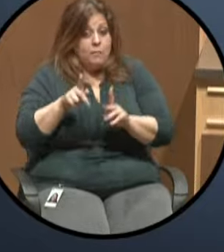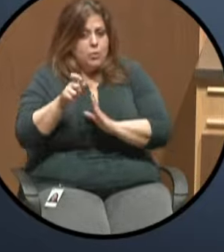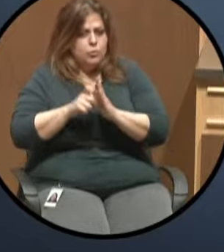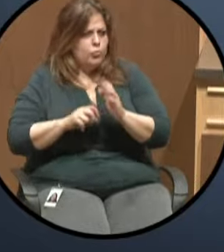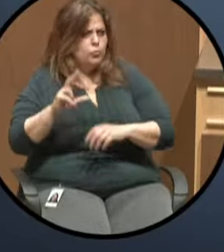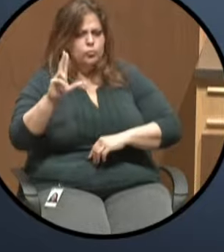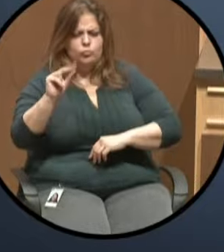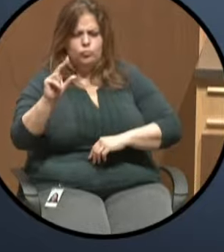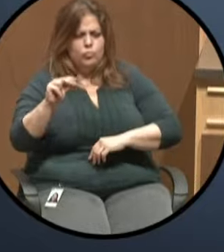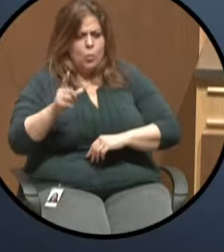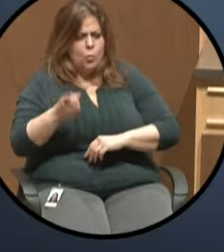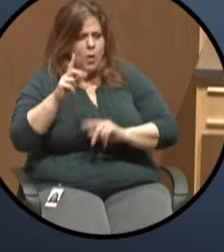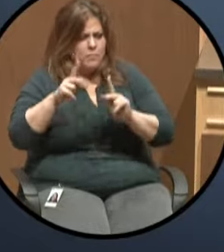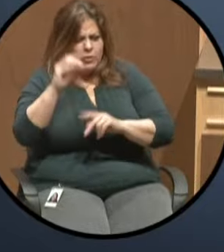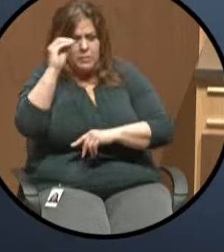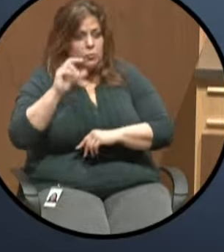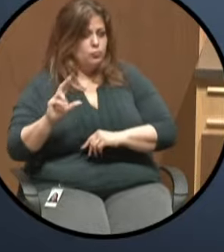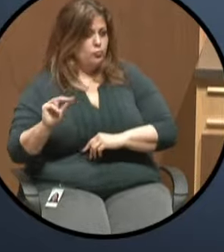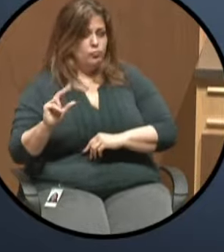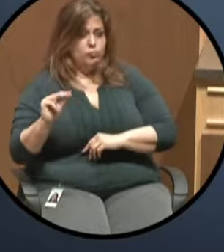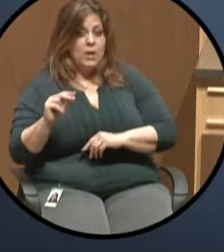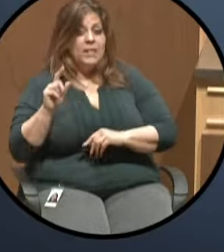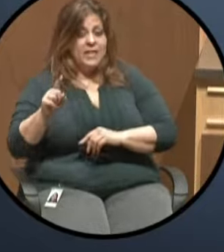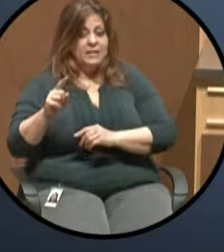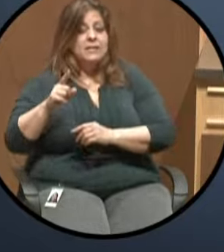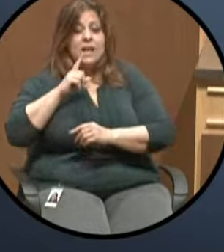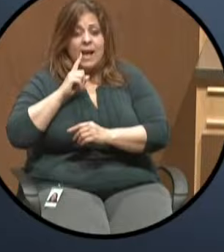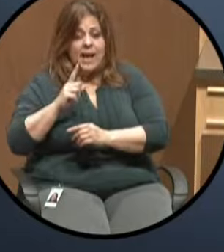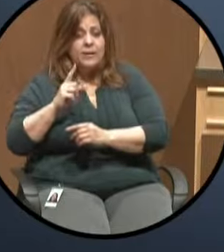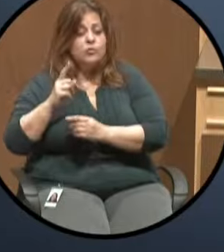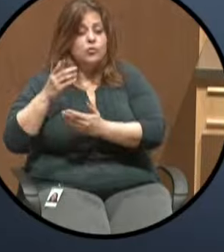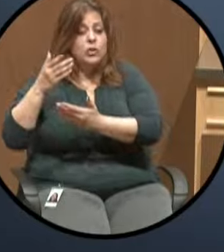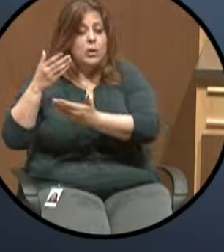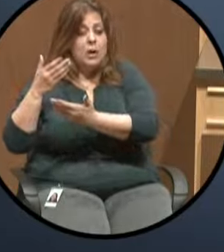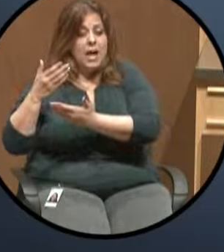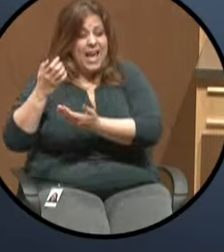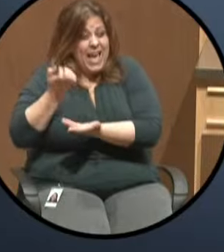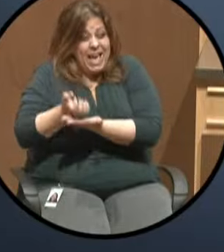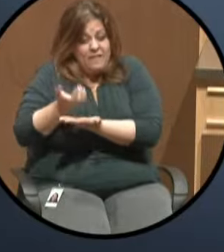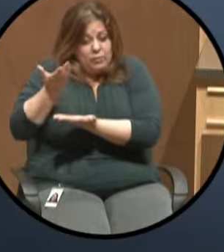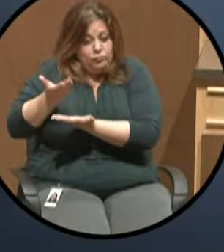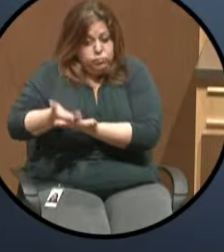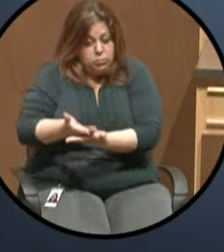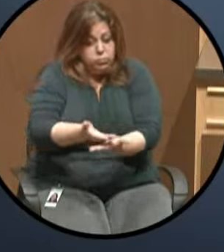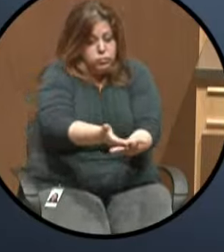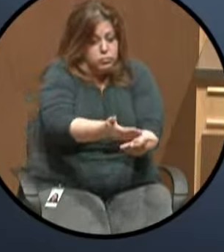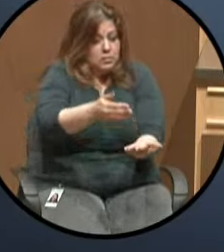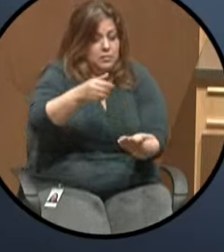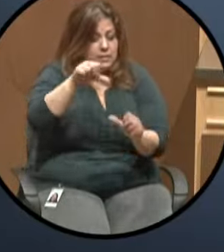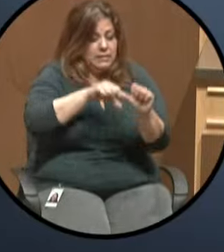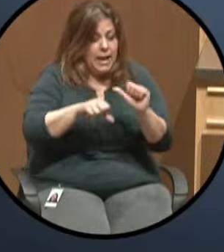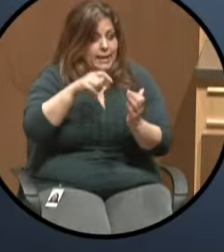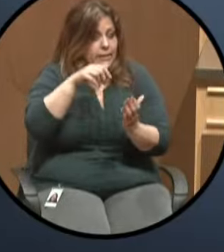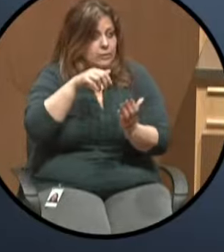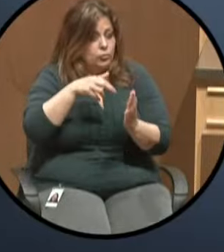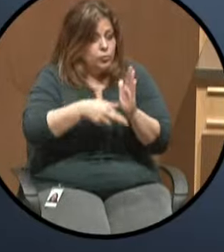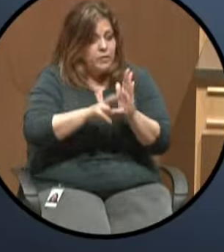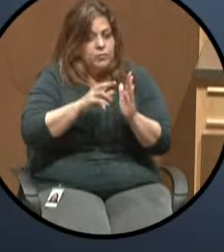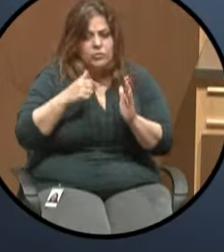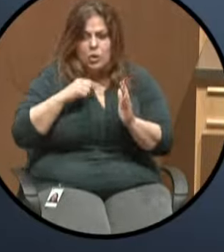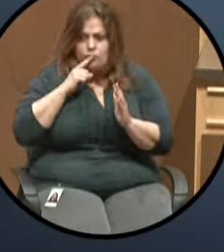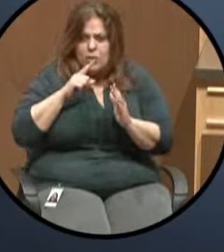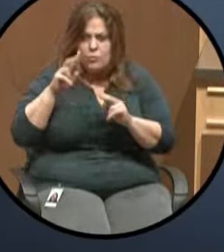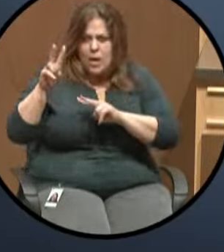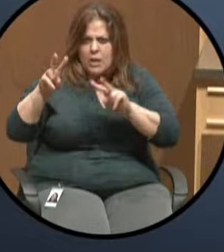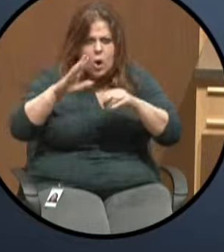or one person's opinion. This is a evidence-based scientific review of all the studies that are out there, and it chose the